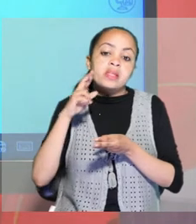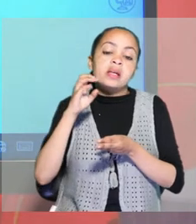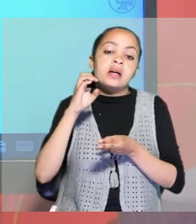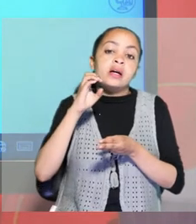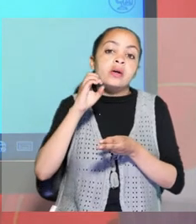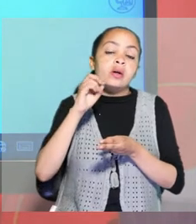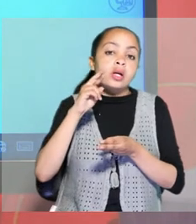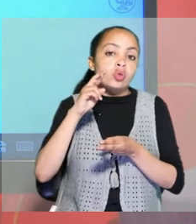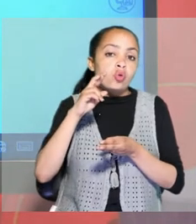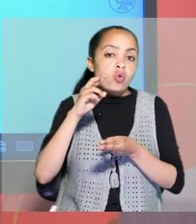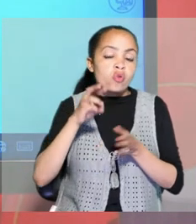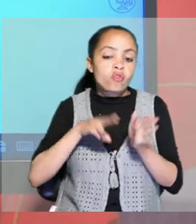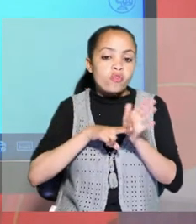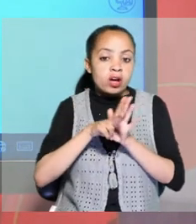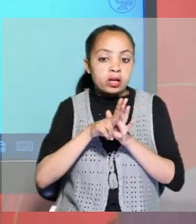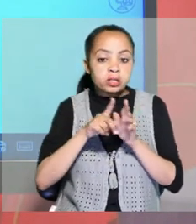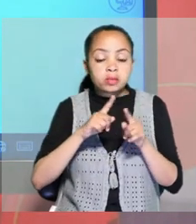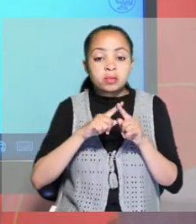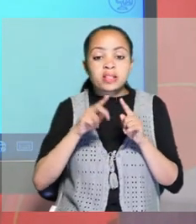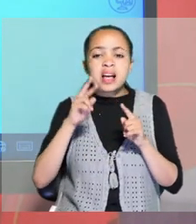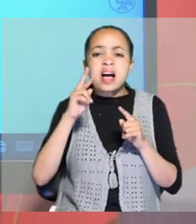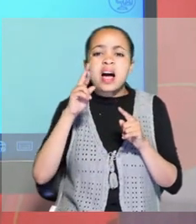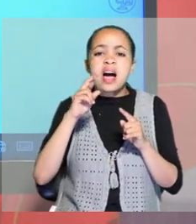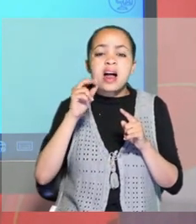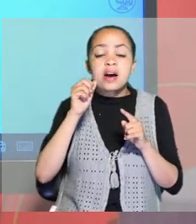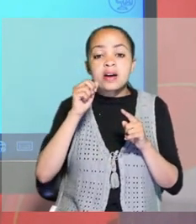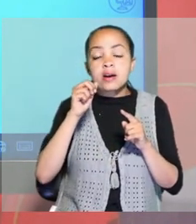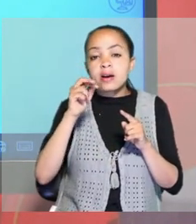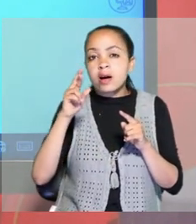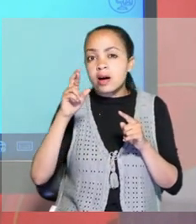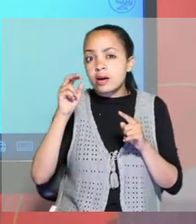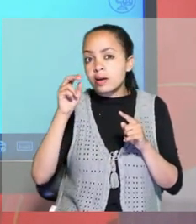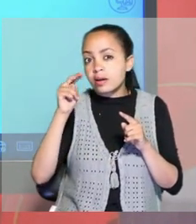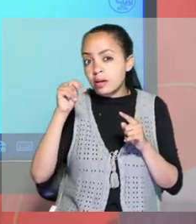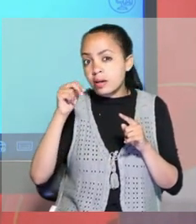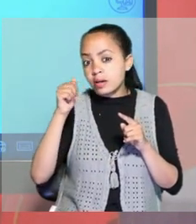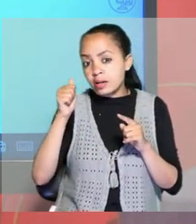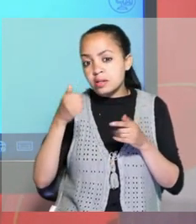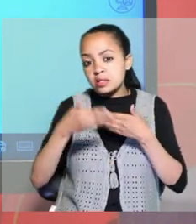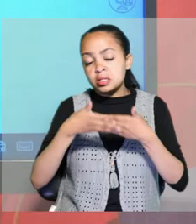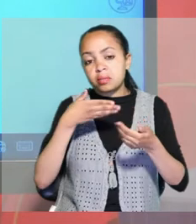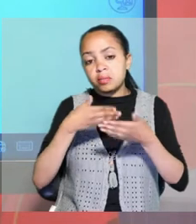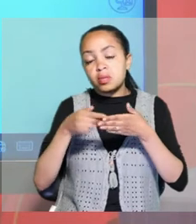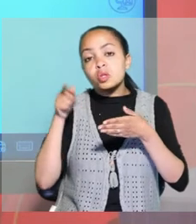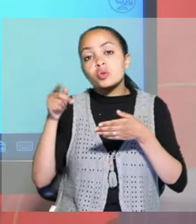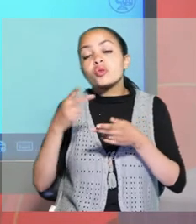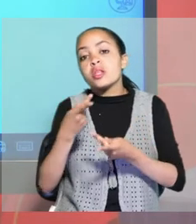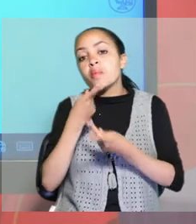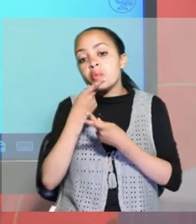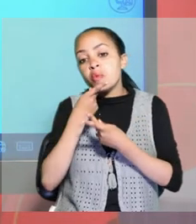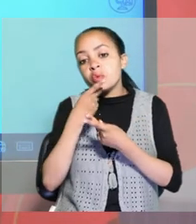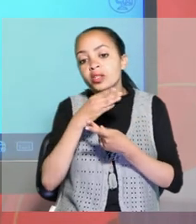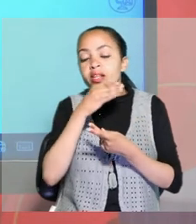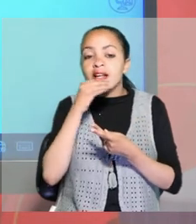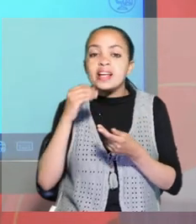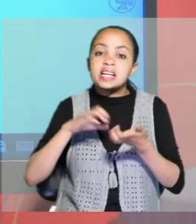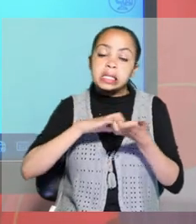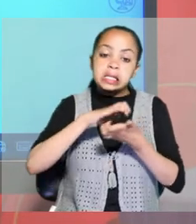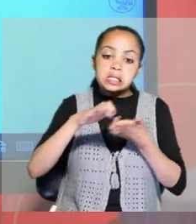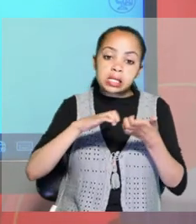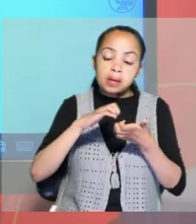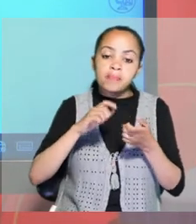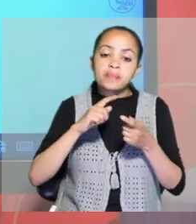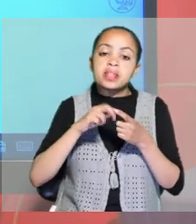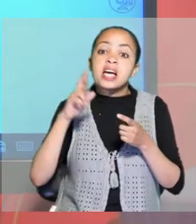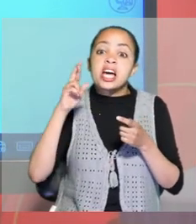retrovirus. Whereas RNA virus become expressed simply RNA into that of the protein and that of enzyme,